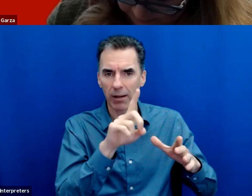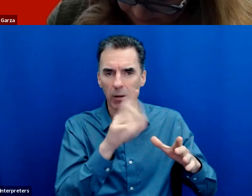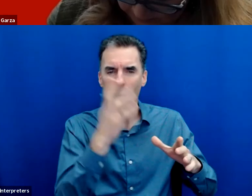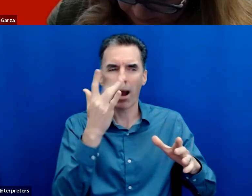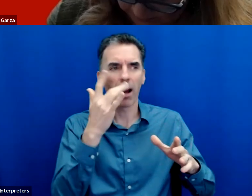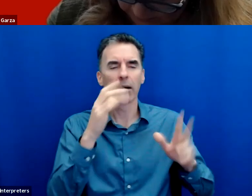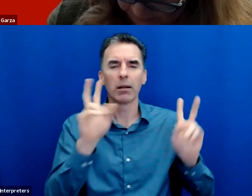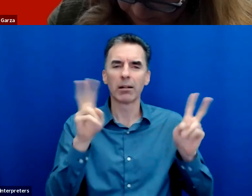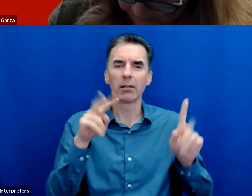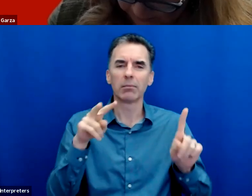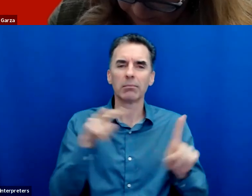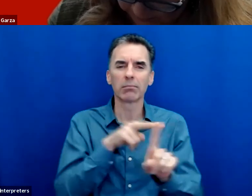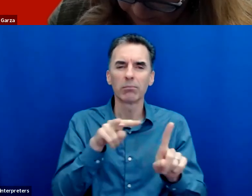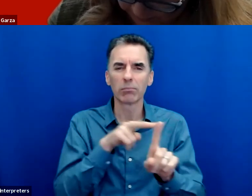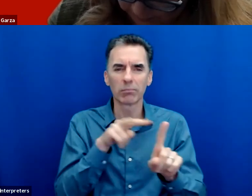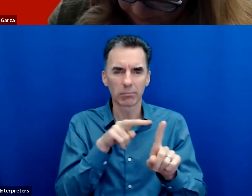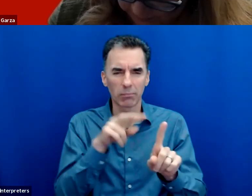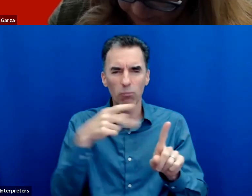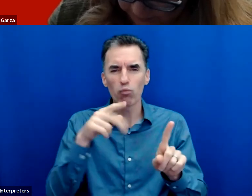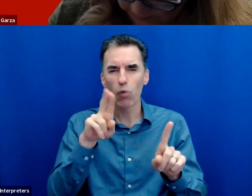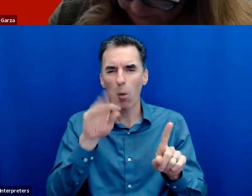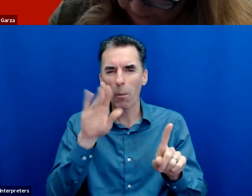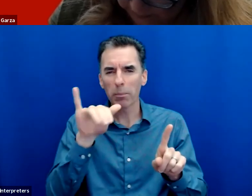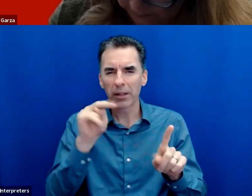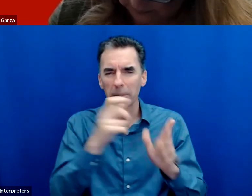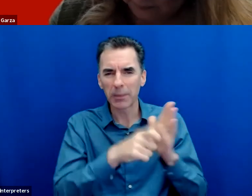probationary period. It's just what's set up in our